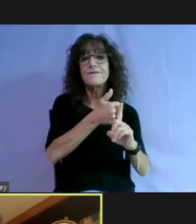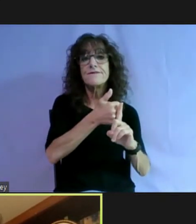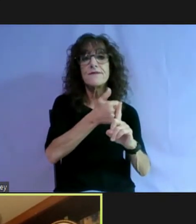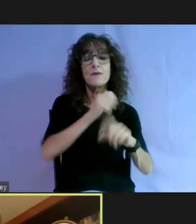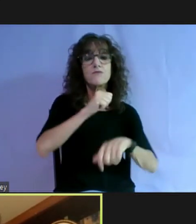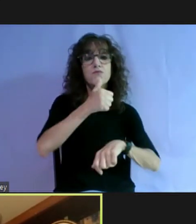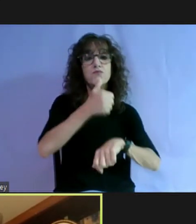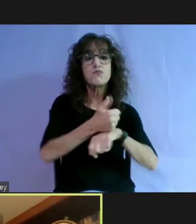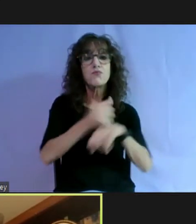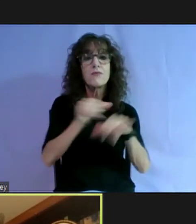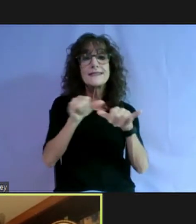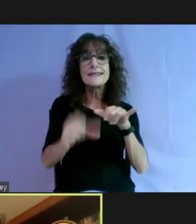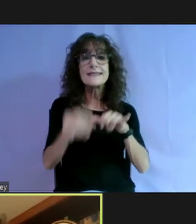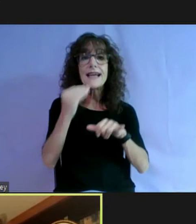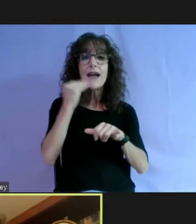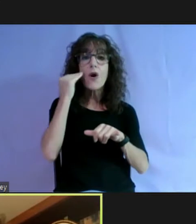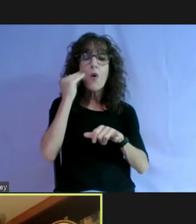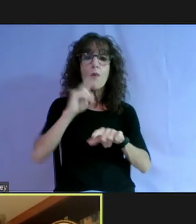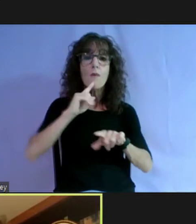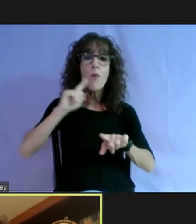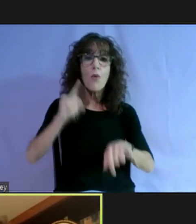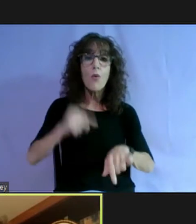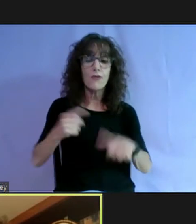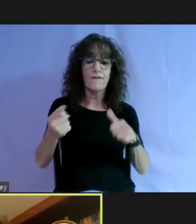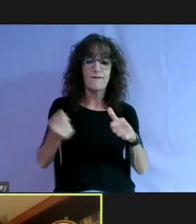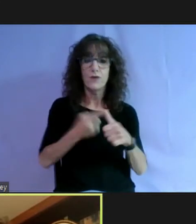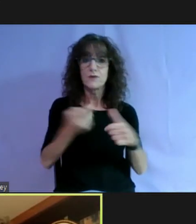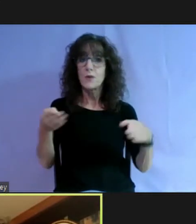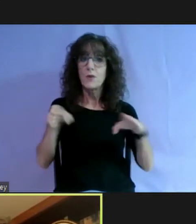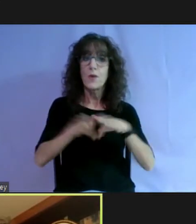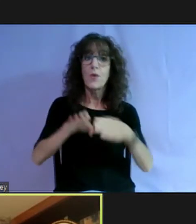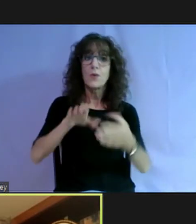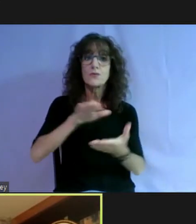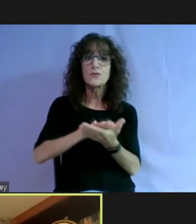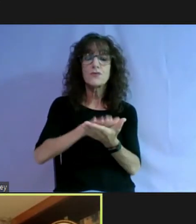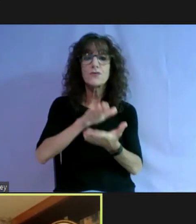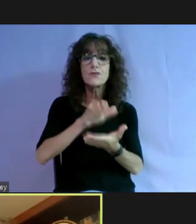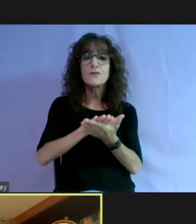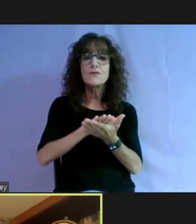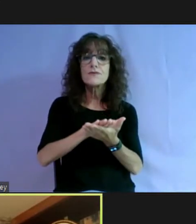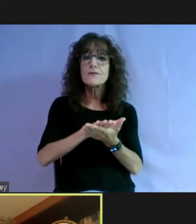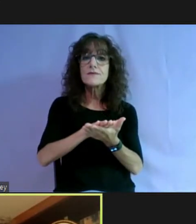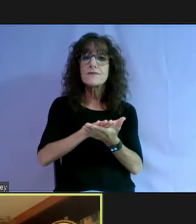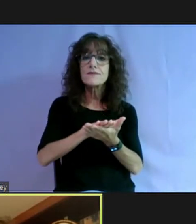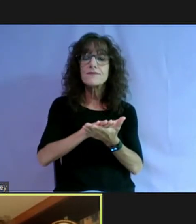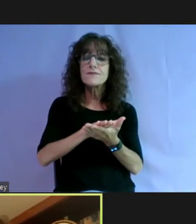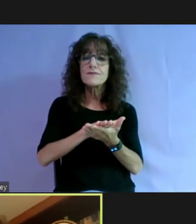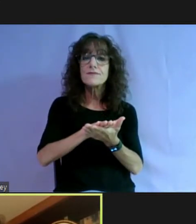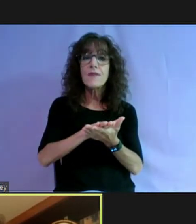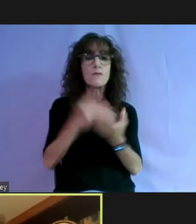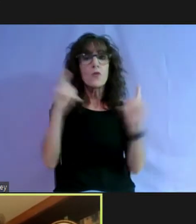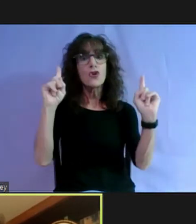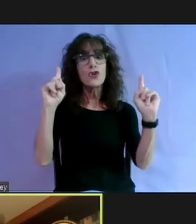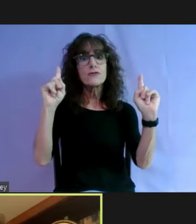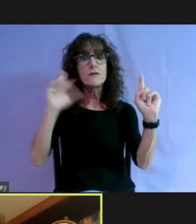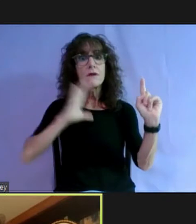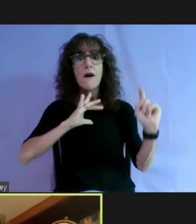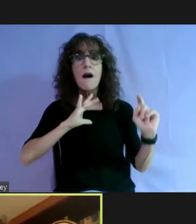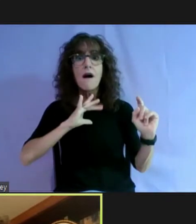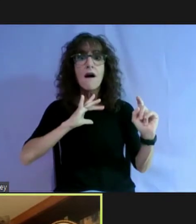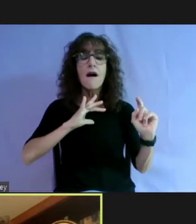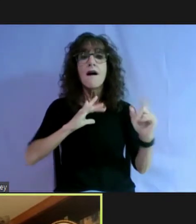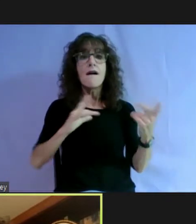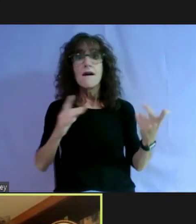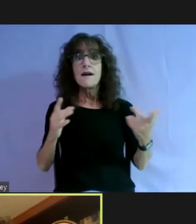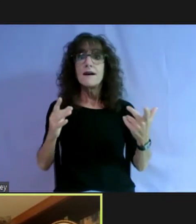instituted a stay-at-home order, first closed schools, and it worked. And we really did